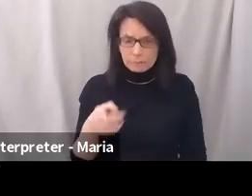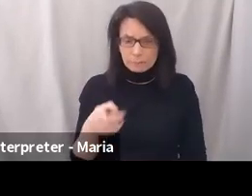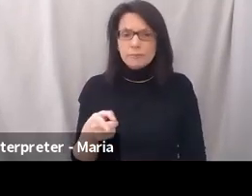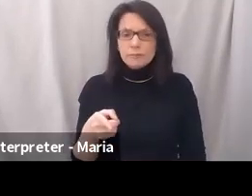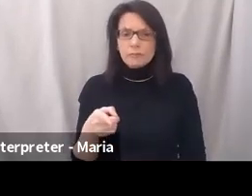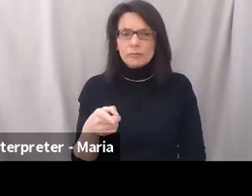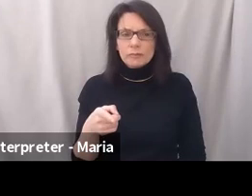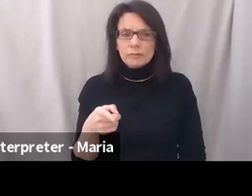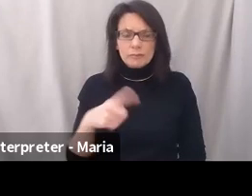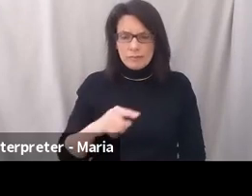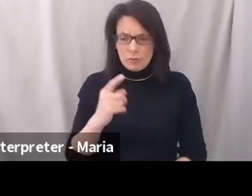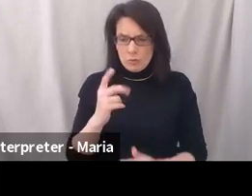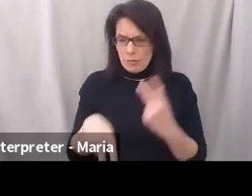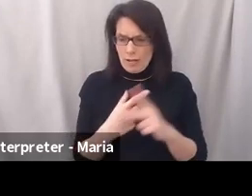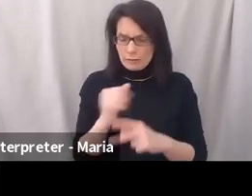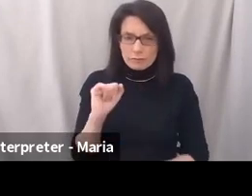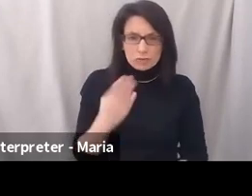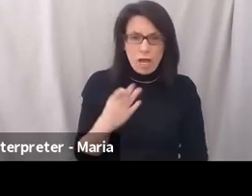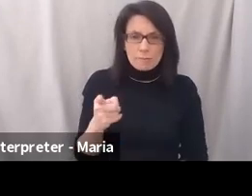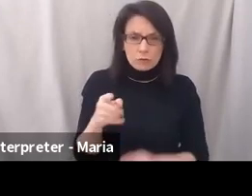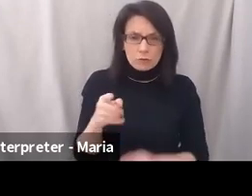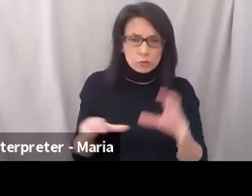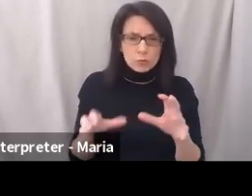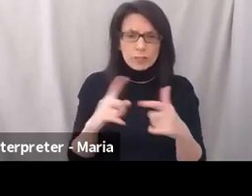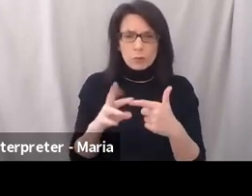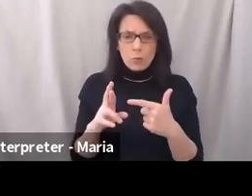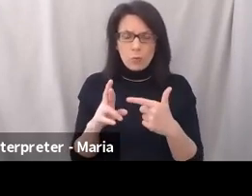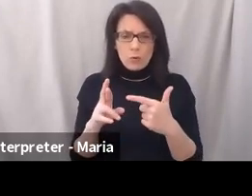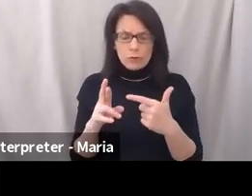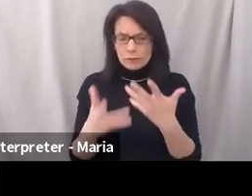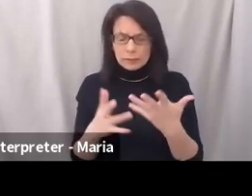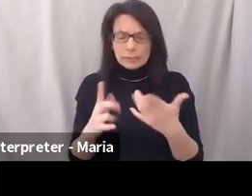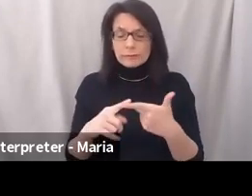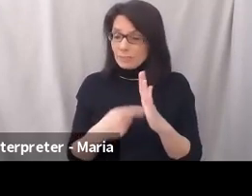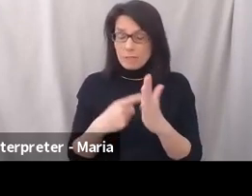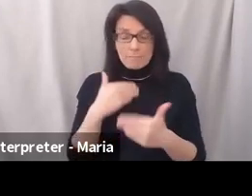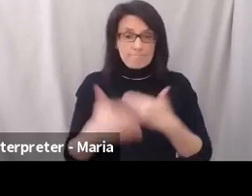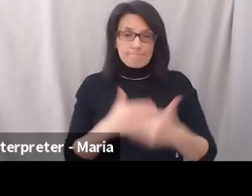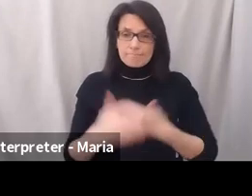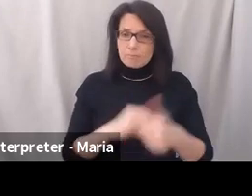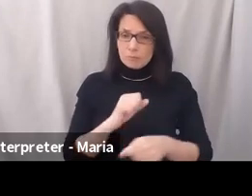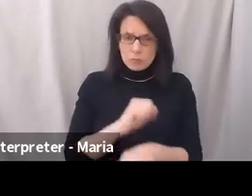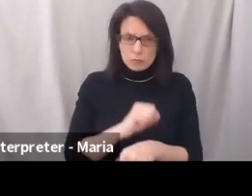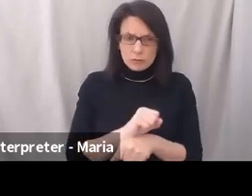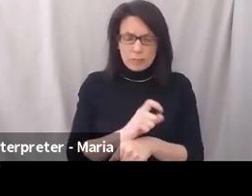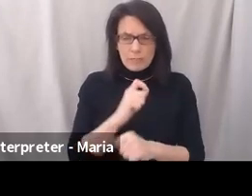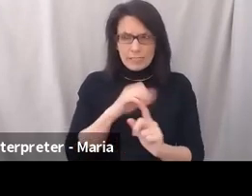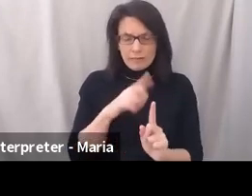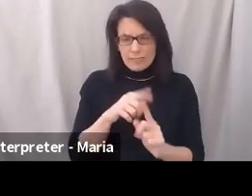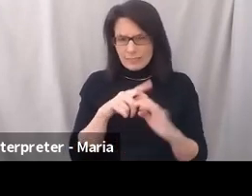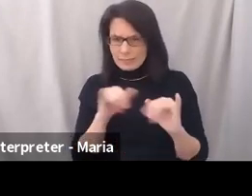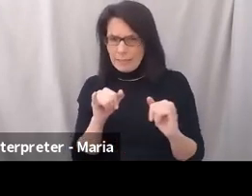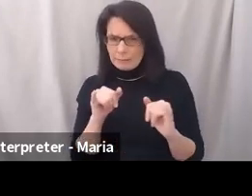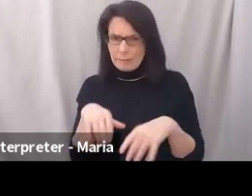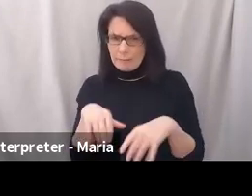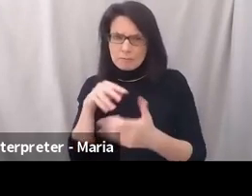or you are doing right now. You might get on a job and you will see, okay, if I get this program certificate or if I get